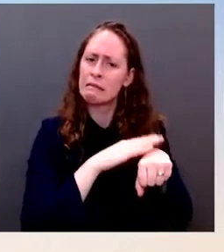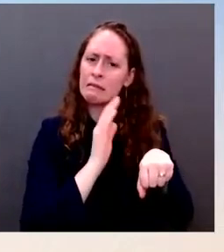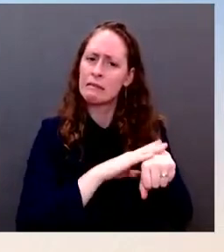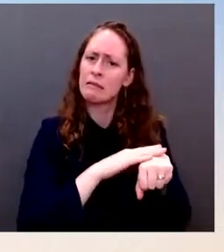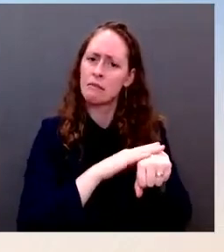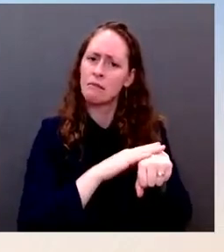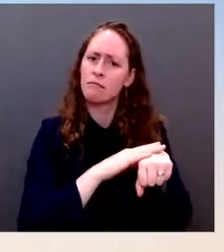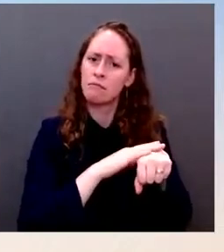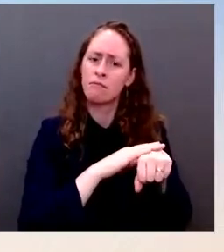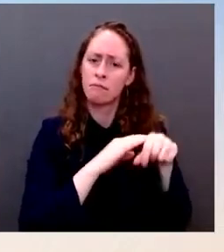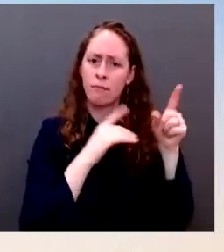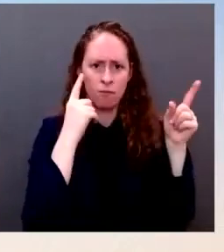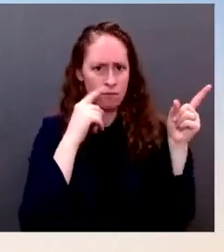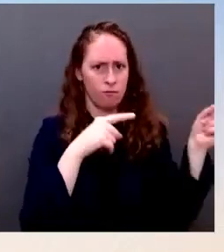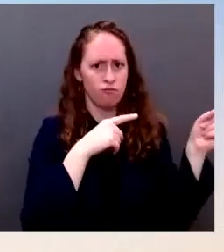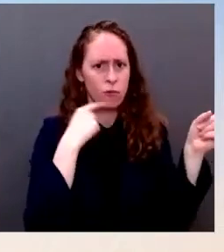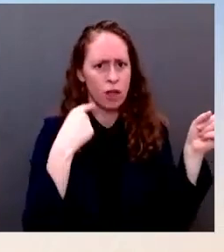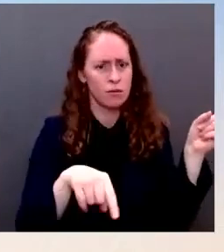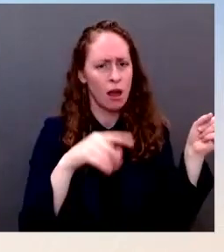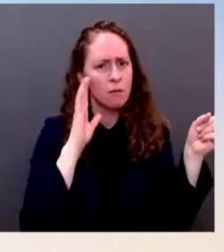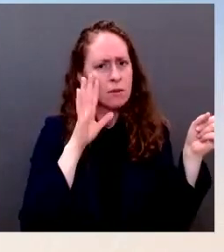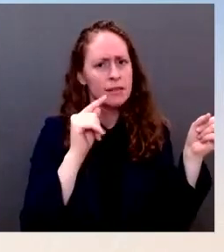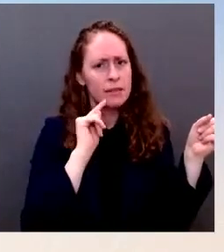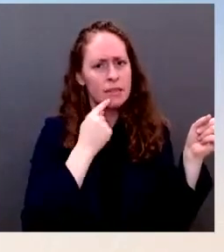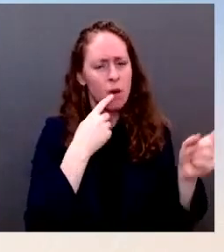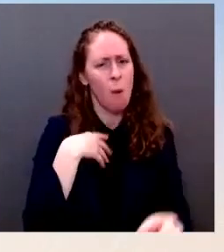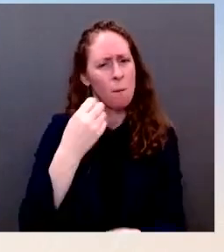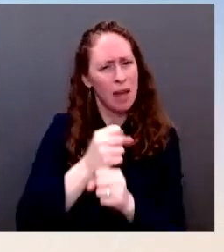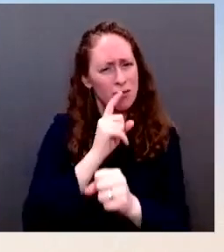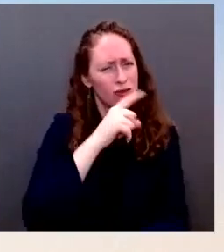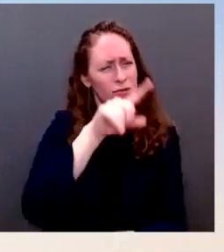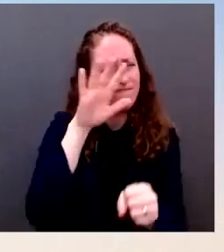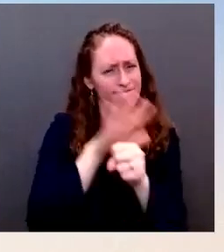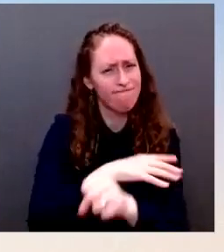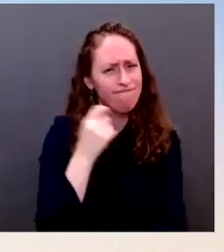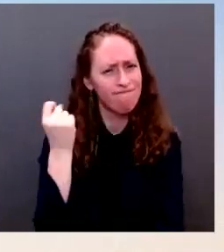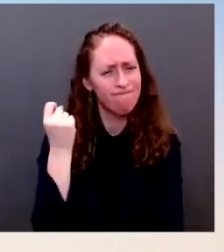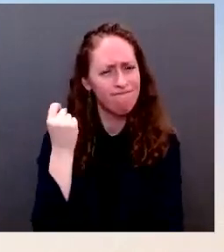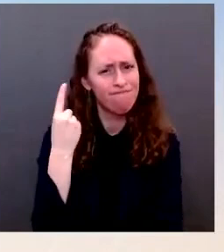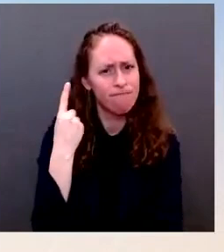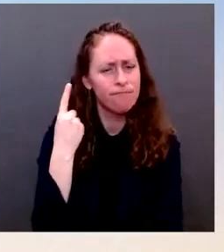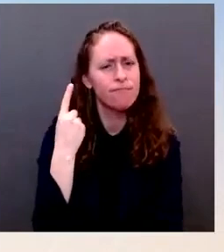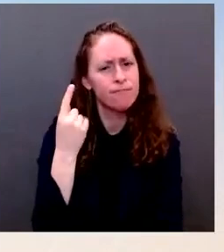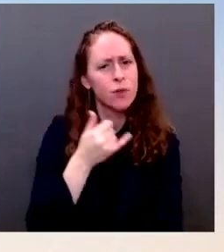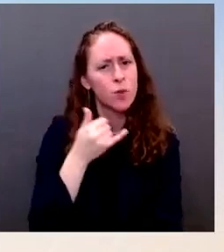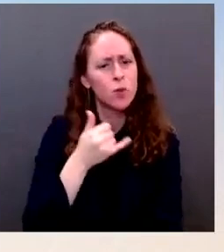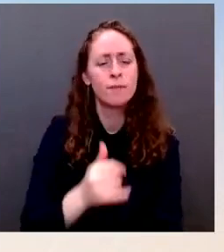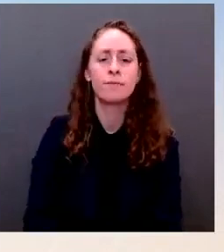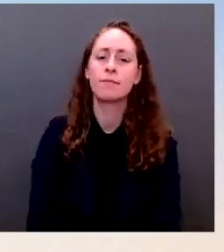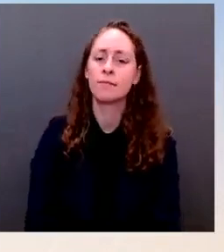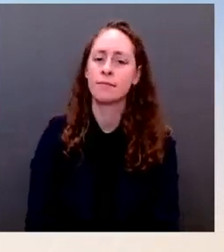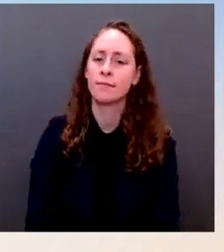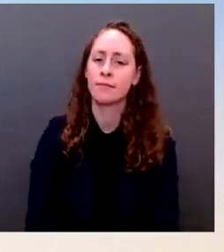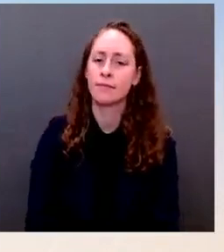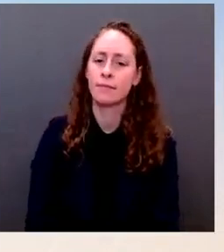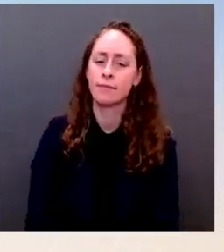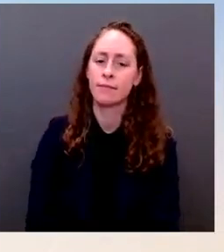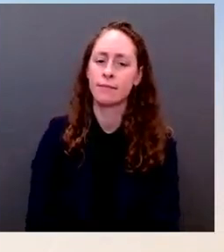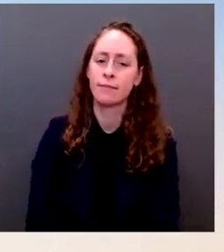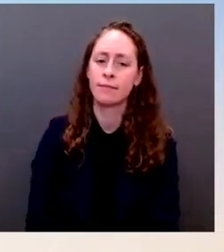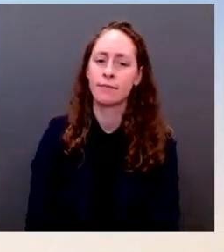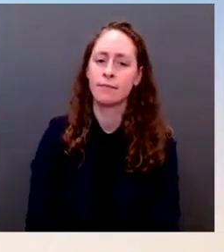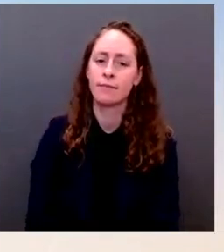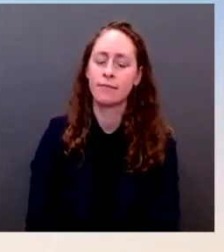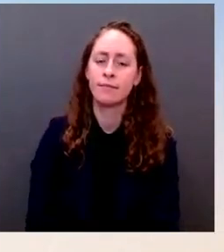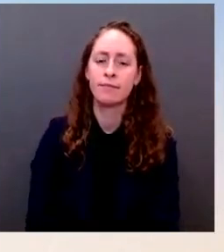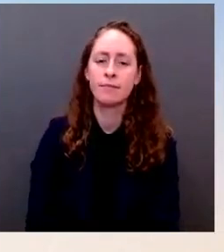people to understand that the inputs to the major foundational technologies of the world still come from the West. And so there is an enormous amount